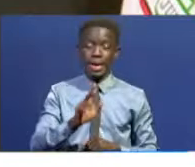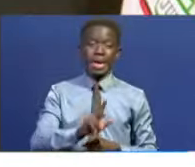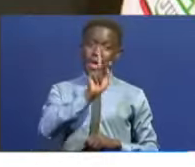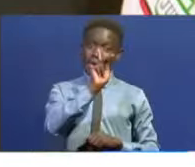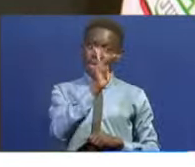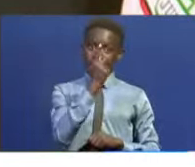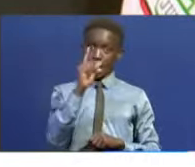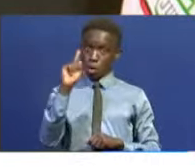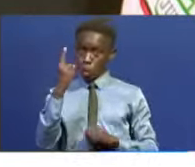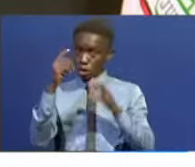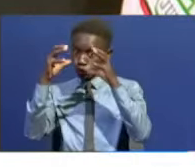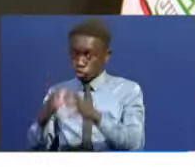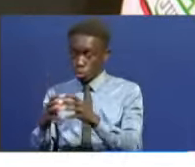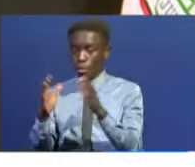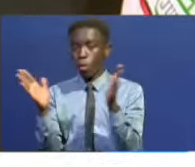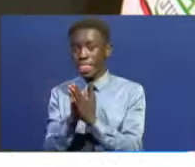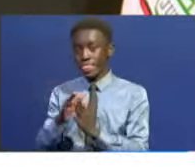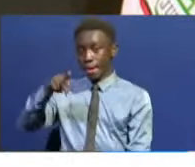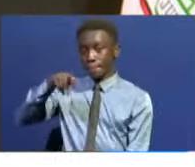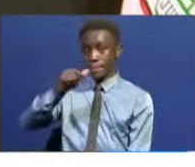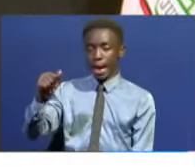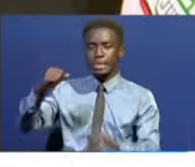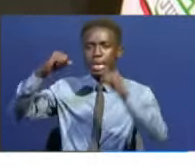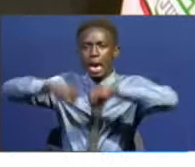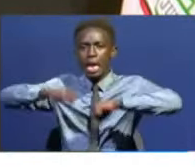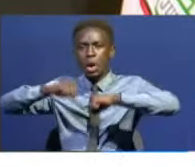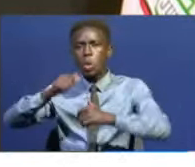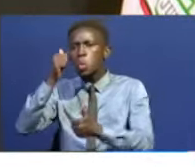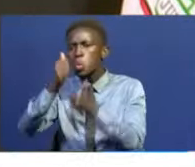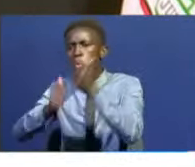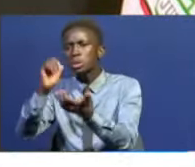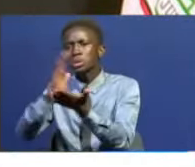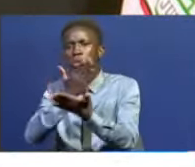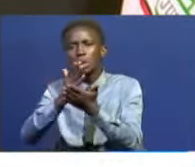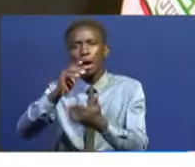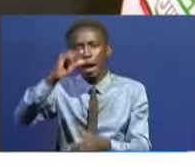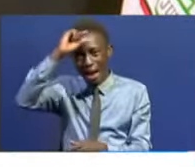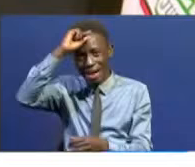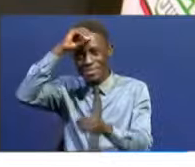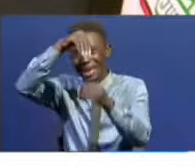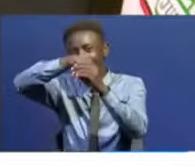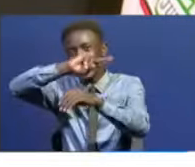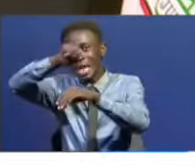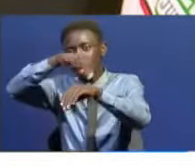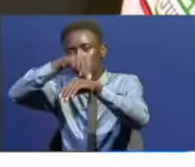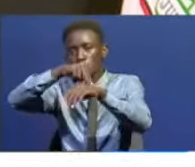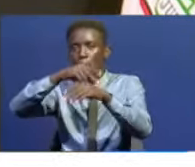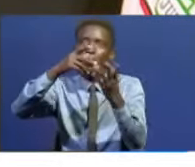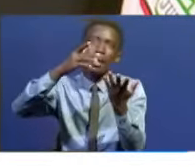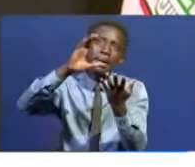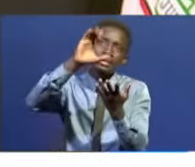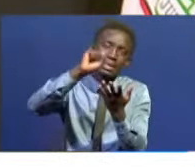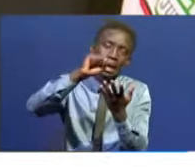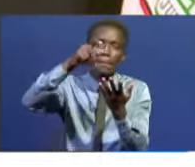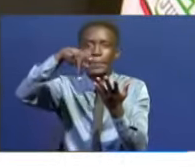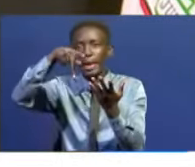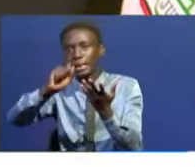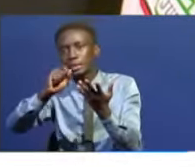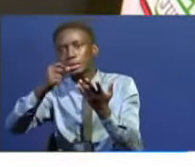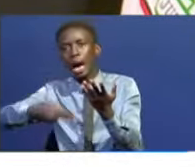would agree on what share of national government positions, cabinet secretaries, principal secretaries, high